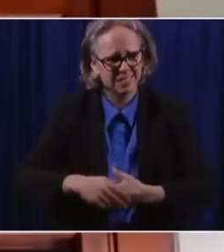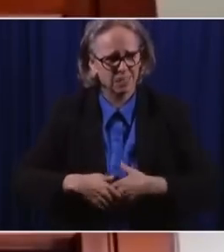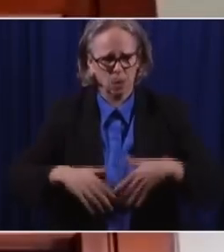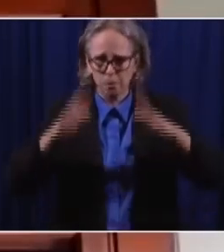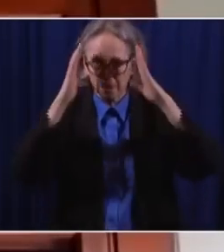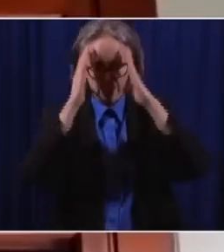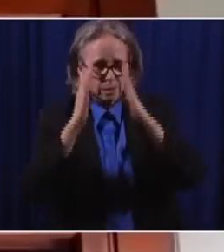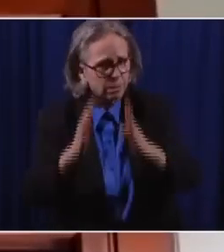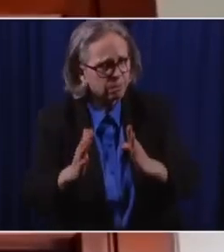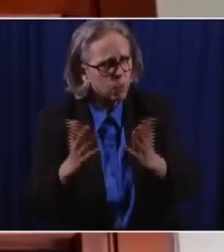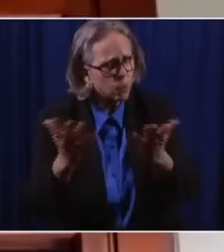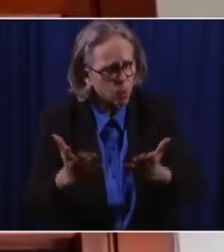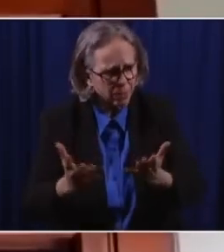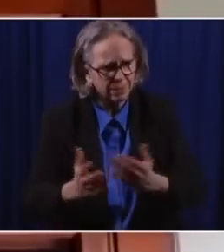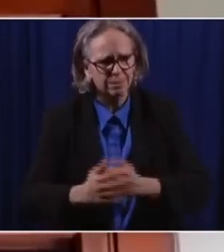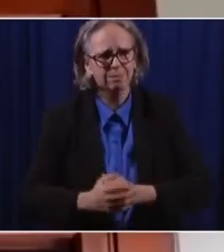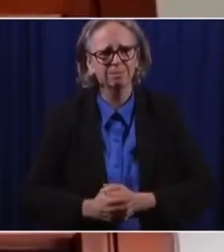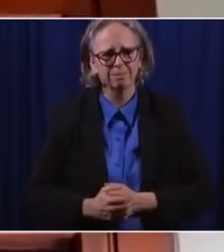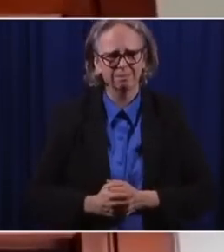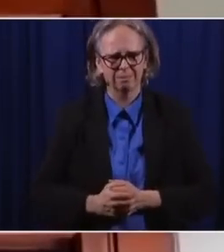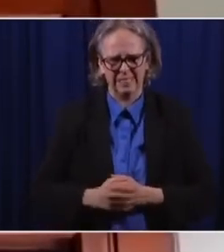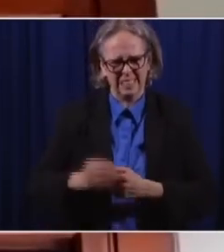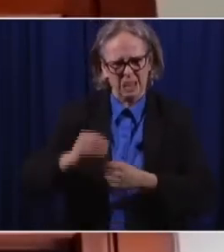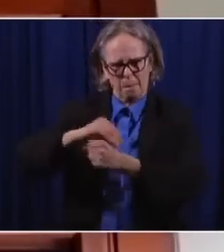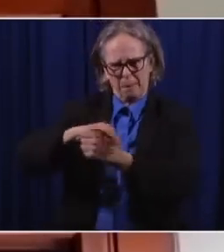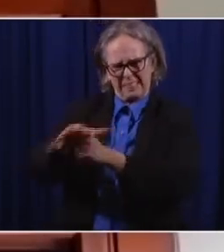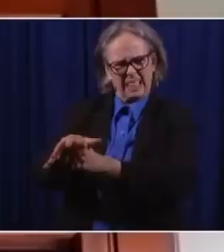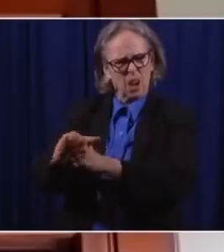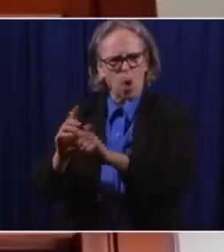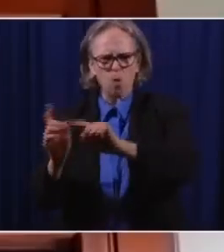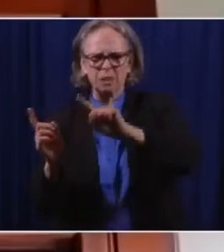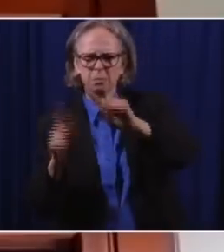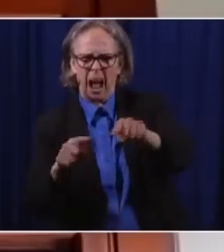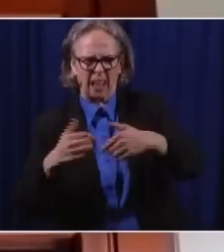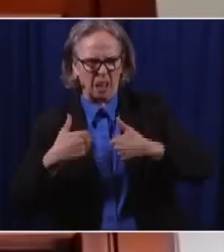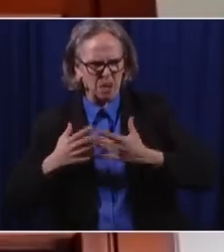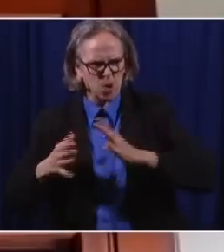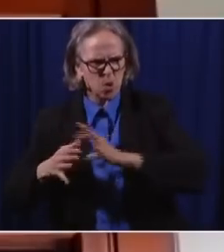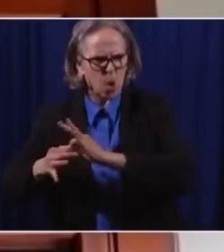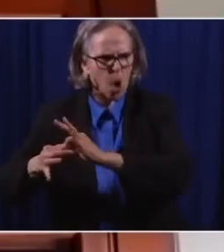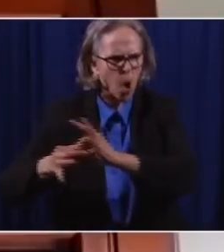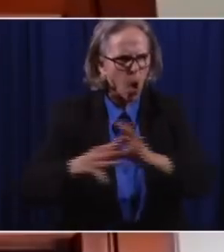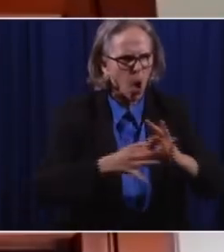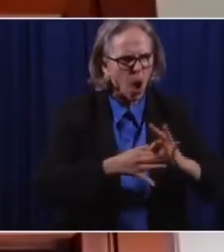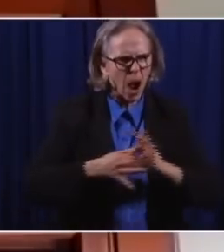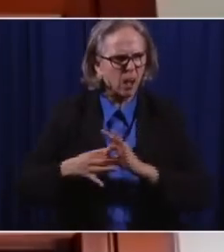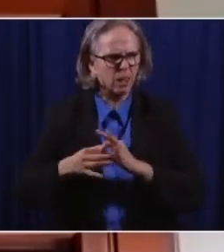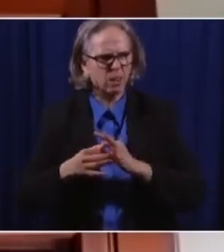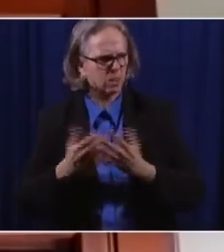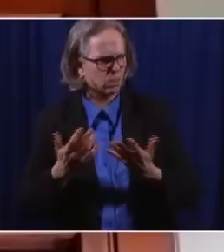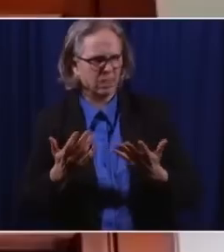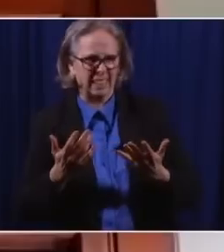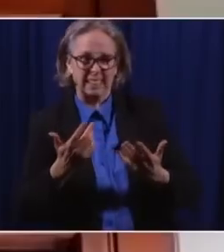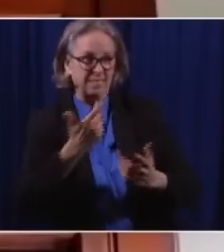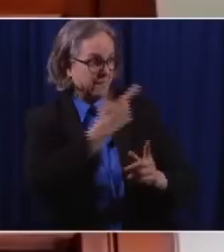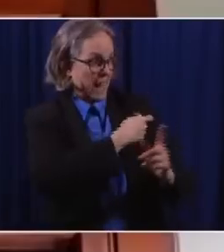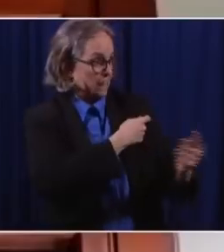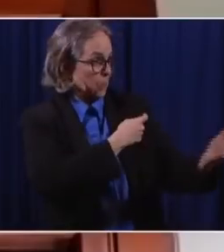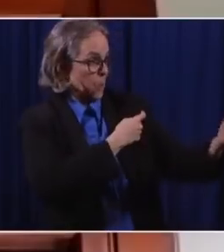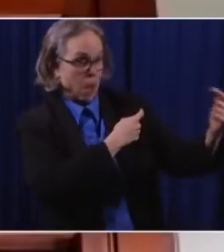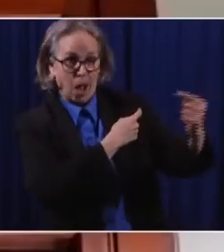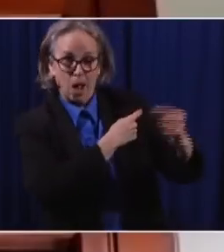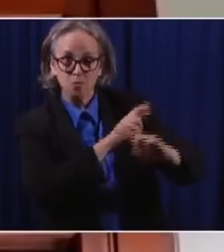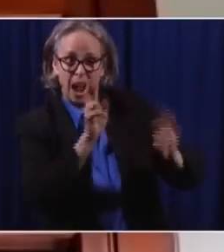our pandemic response, especially related to vaccine distribution, working with General Harris and the rest of the